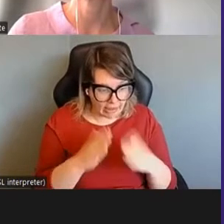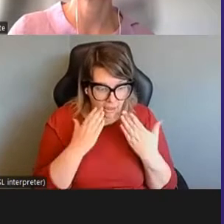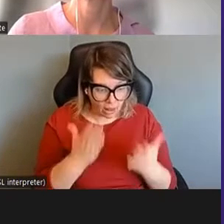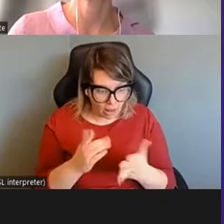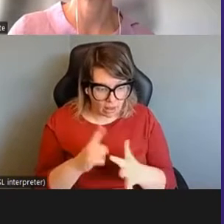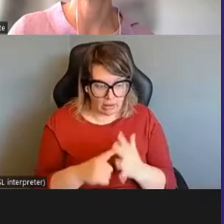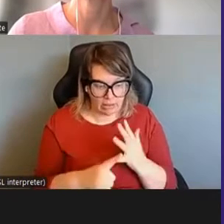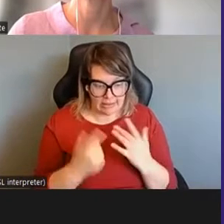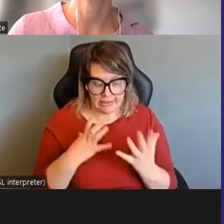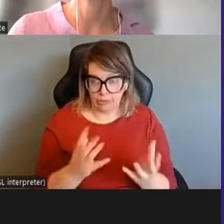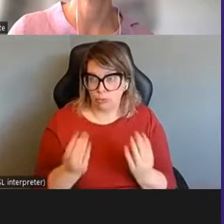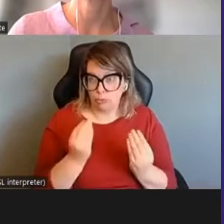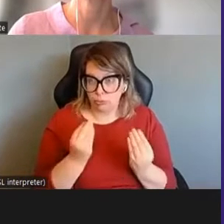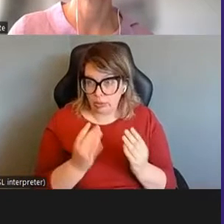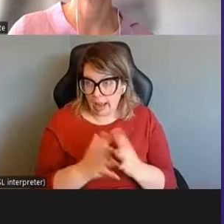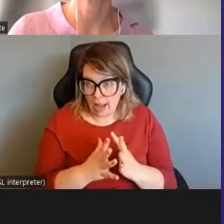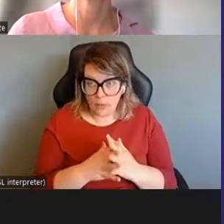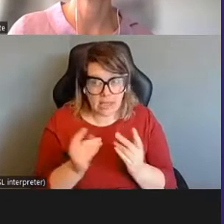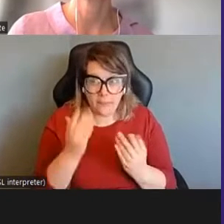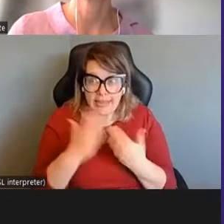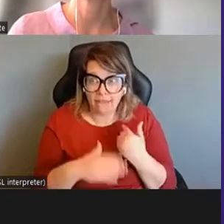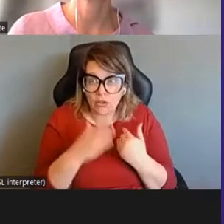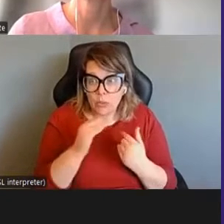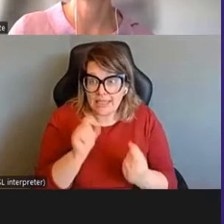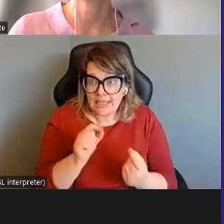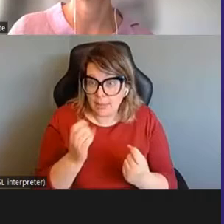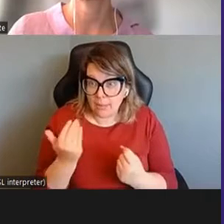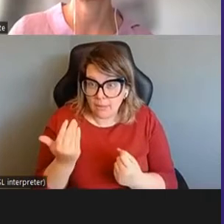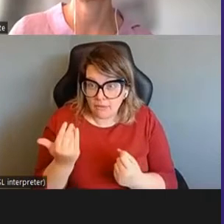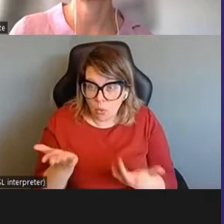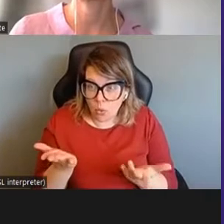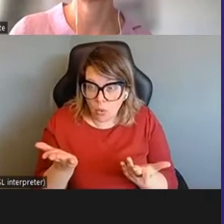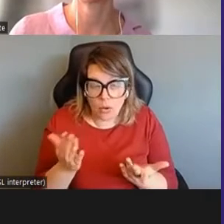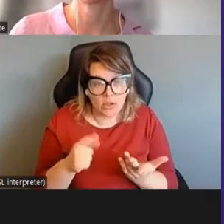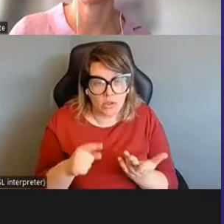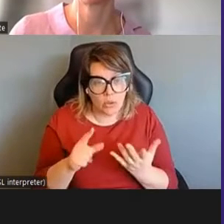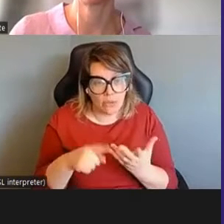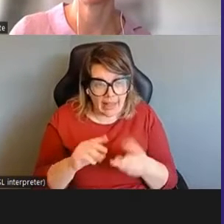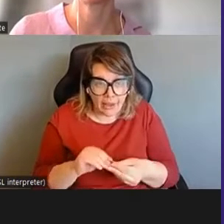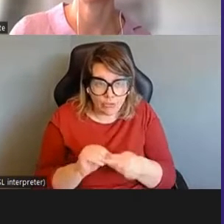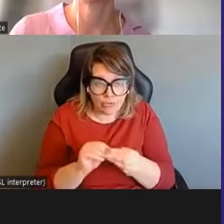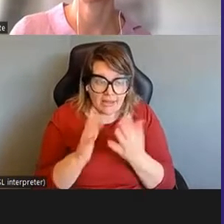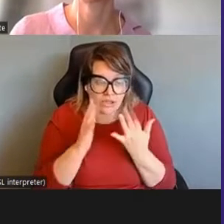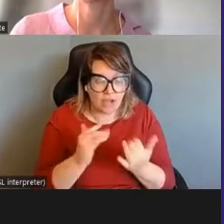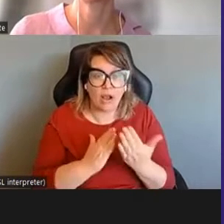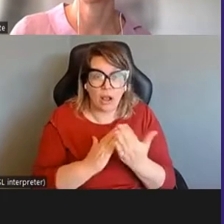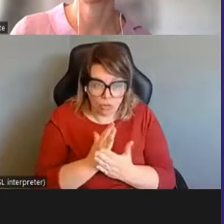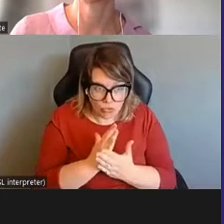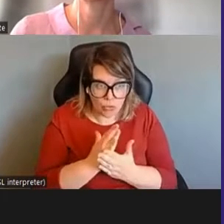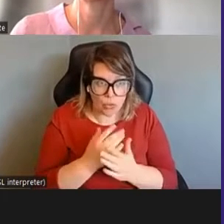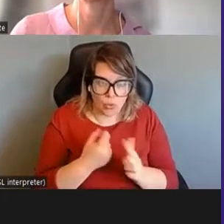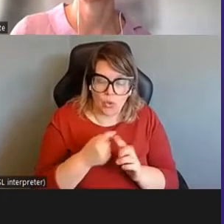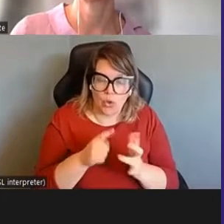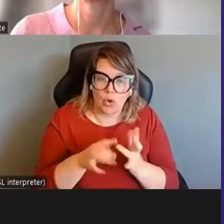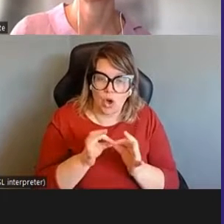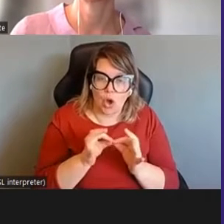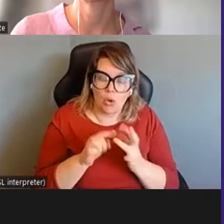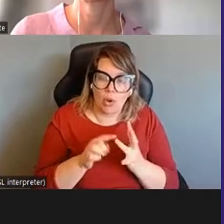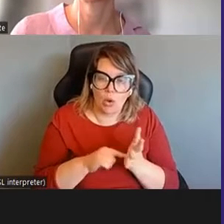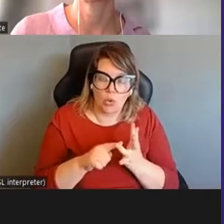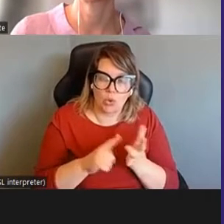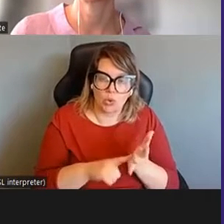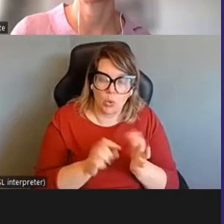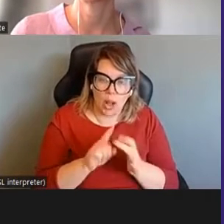etc. And then they developed their survey on that platform and then encoding all their